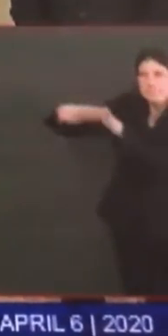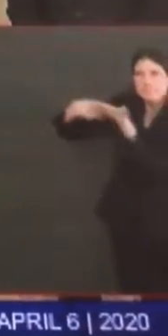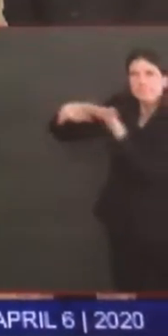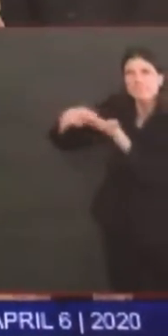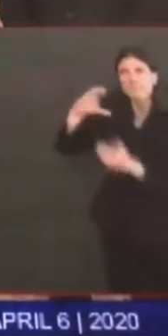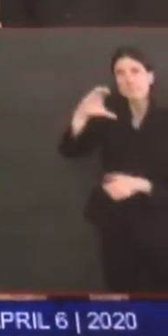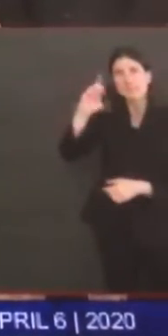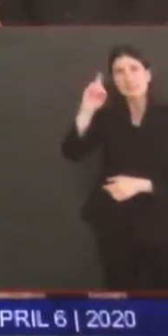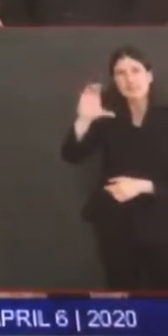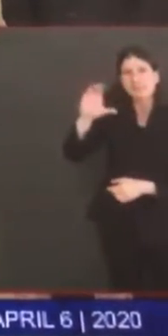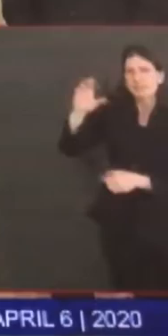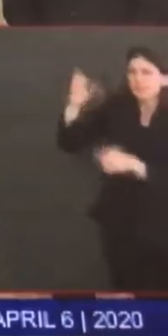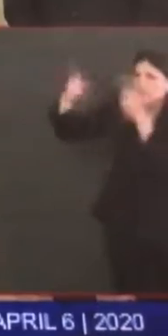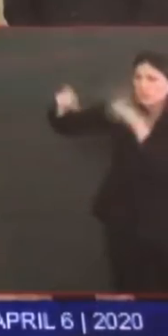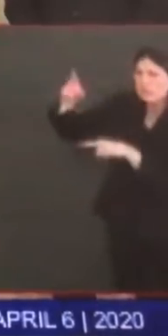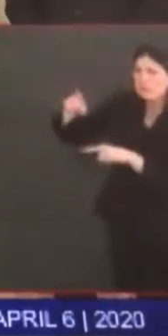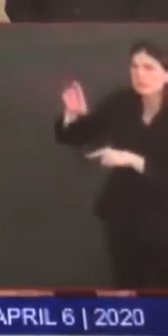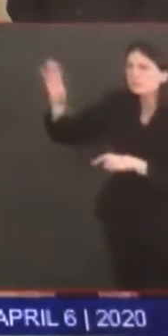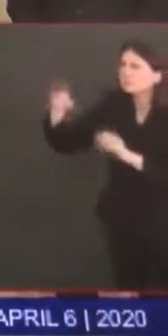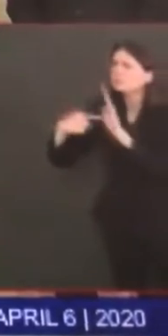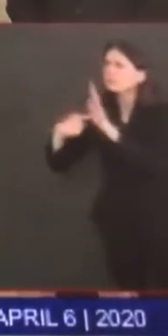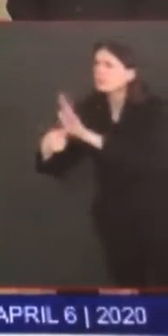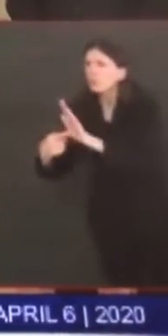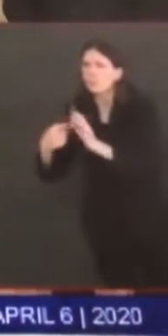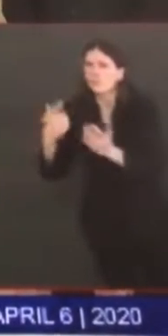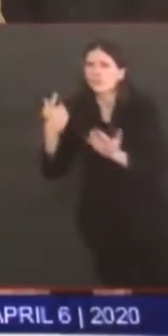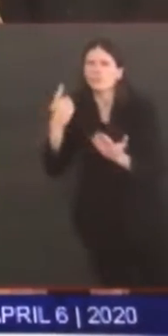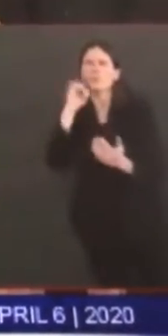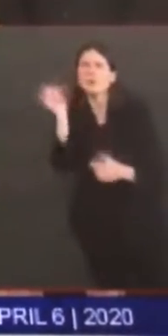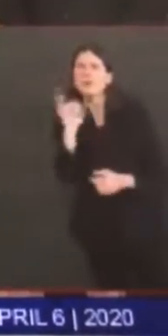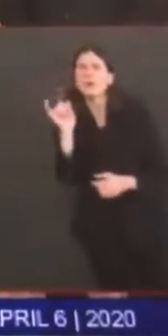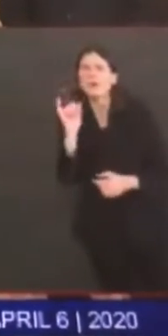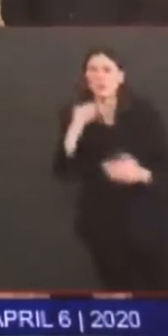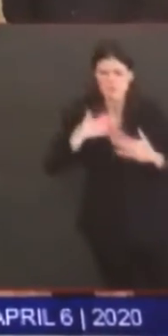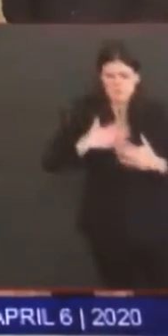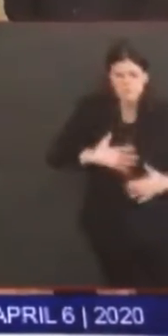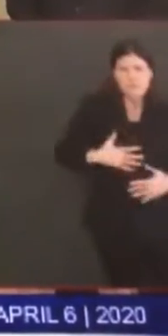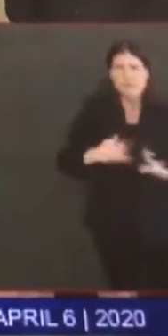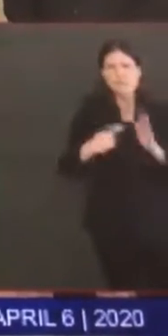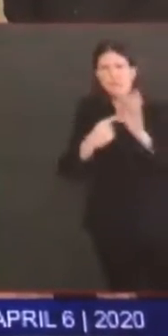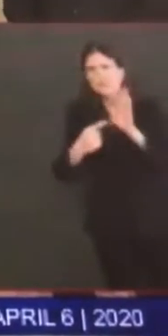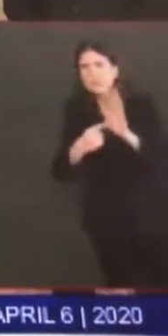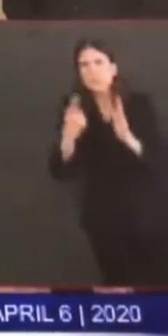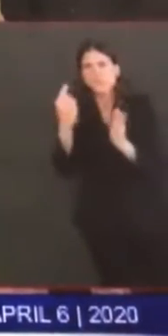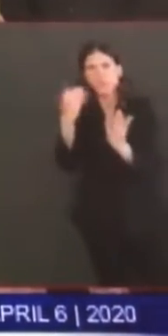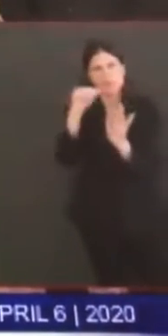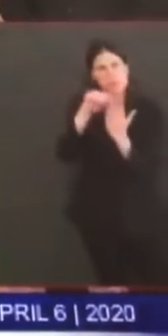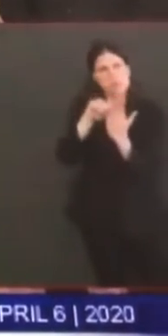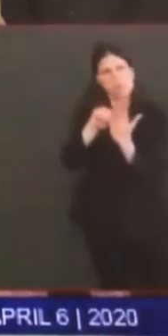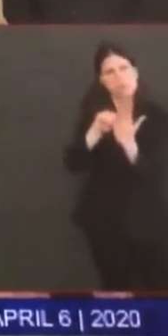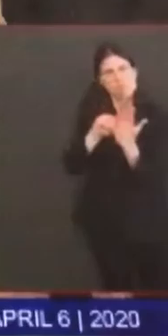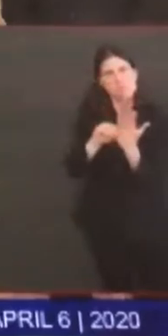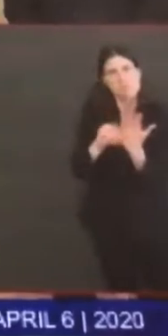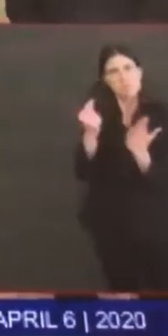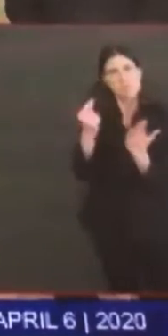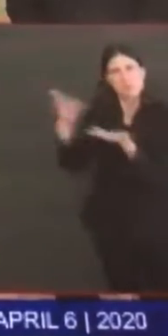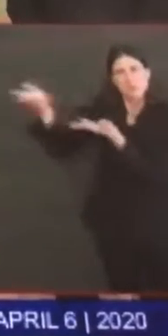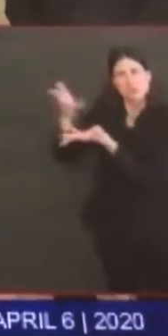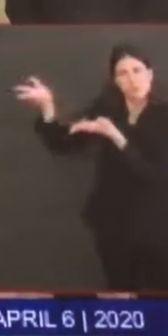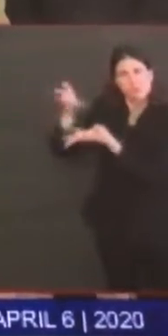having a team at Johns Hopkins validate our model, and we're in touch with the federal government and University of Washington.